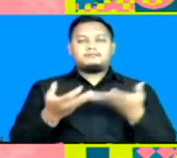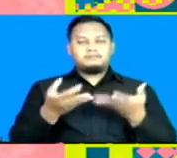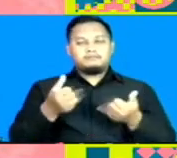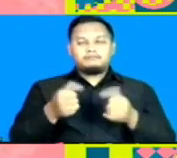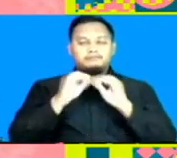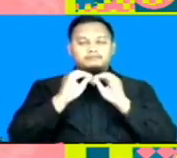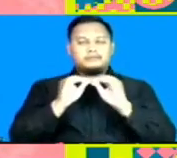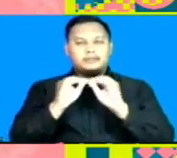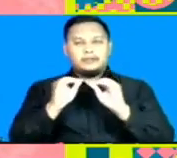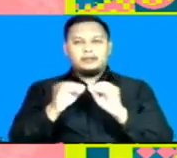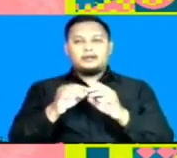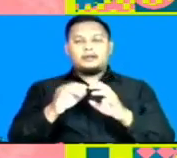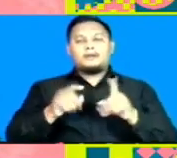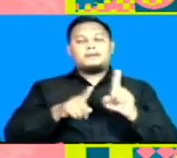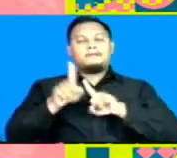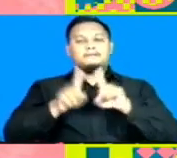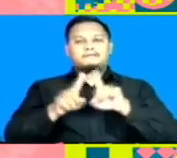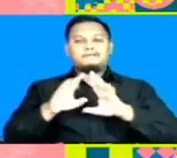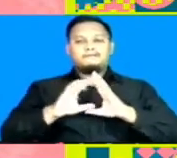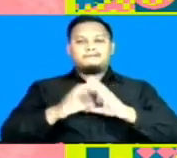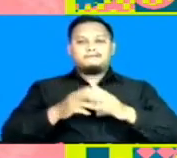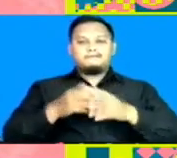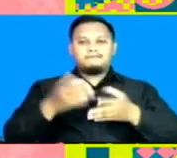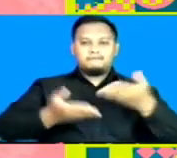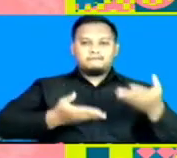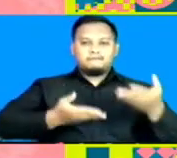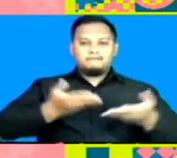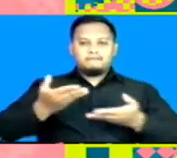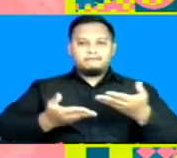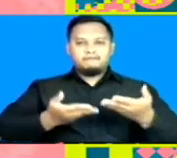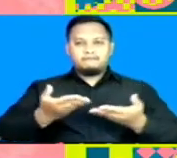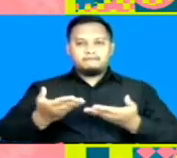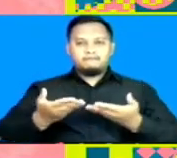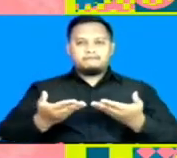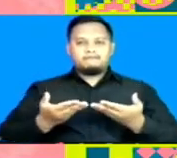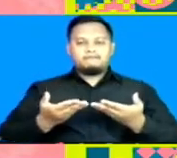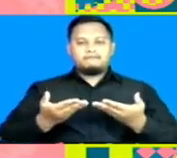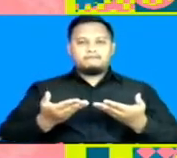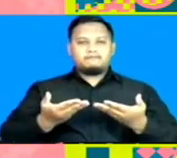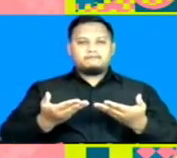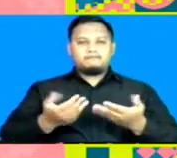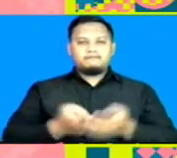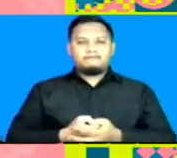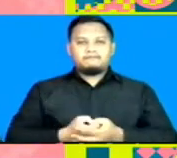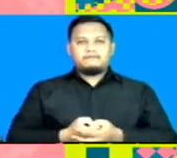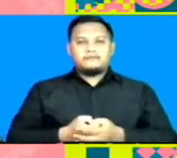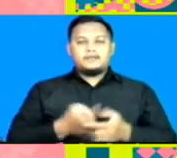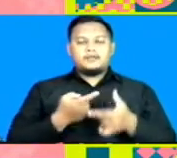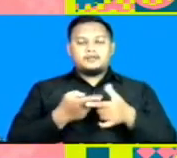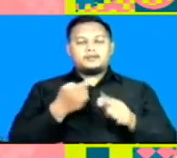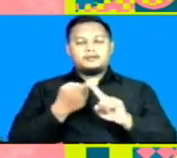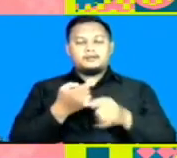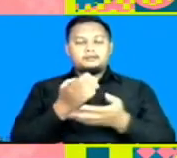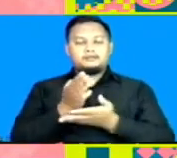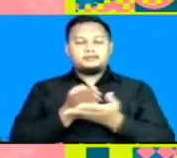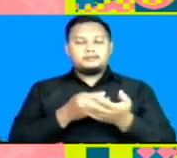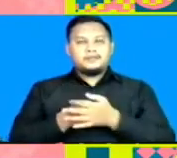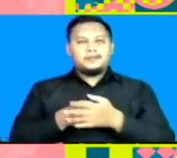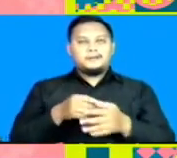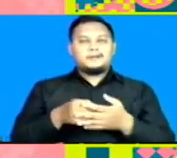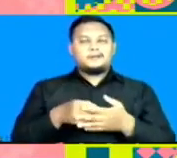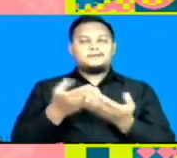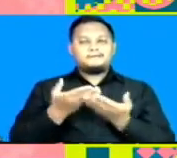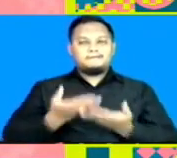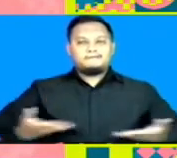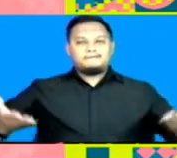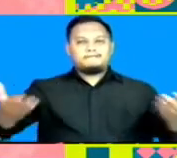it's in social issues, you know, equality and you know, lack